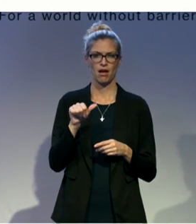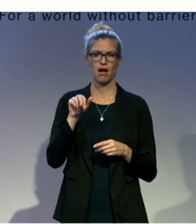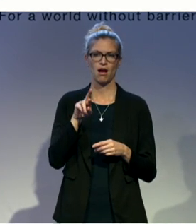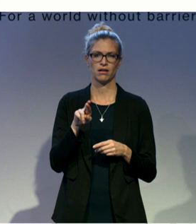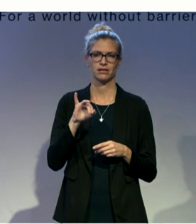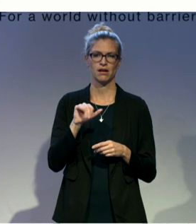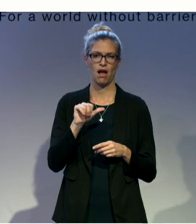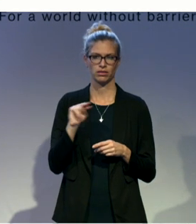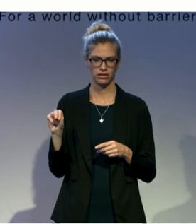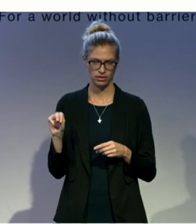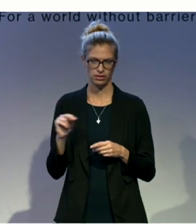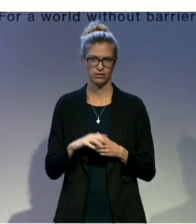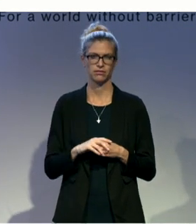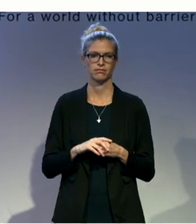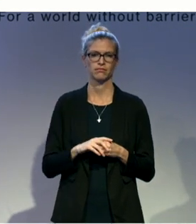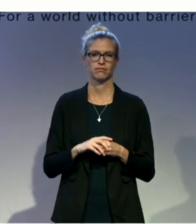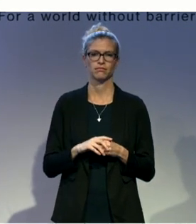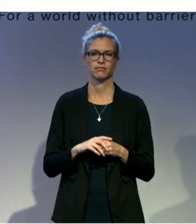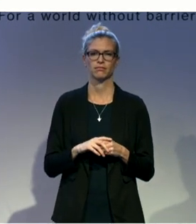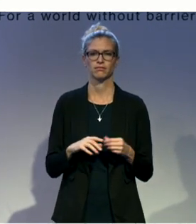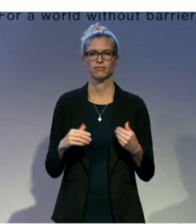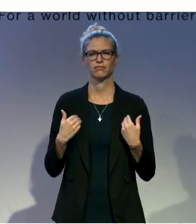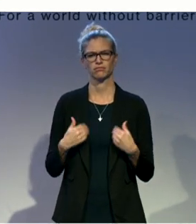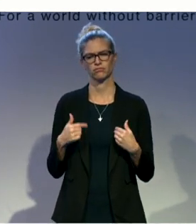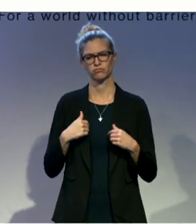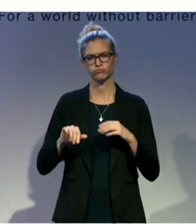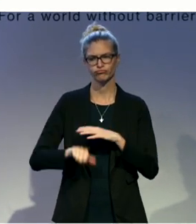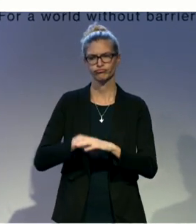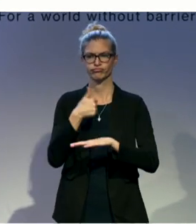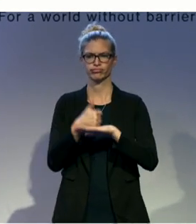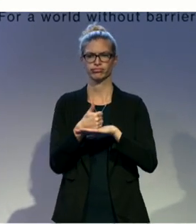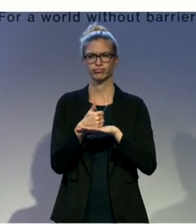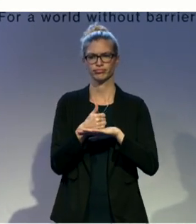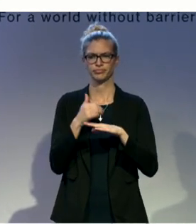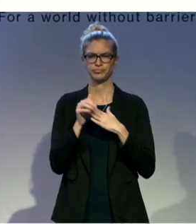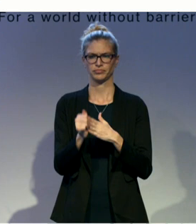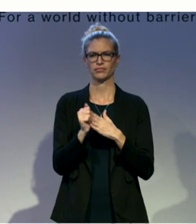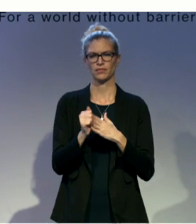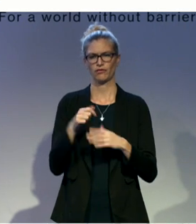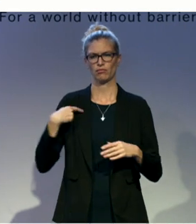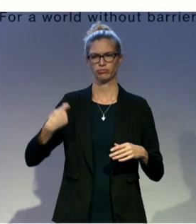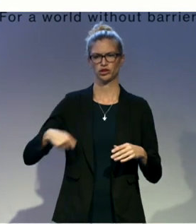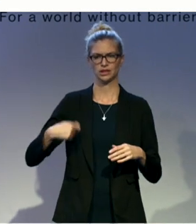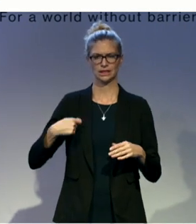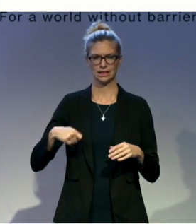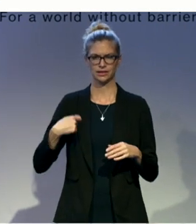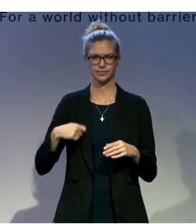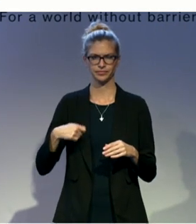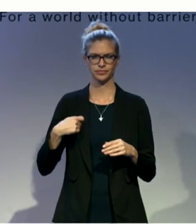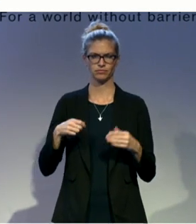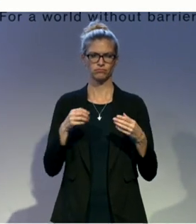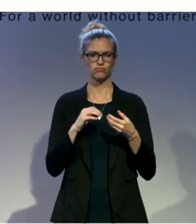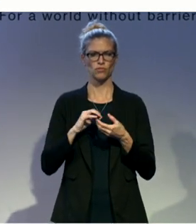és vezetője. I am the founder and the leader, president of this organization we are talking about.